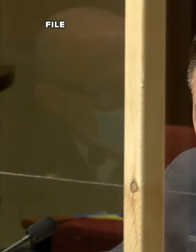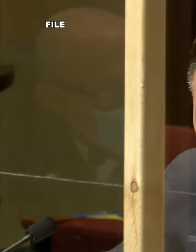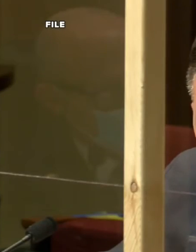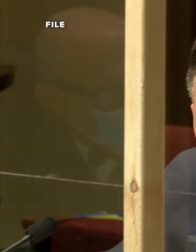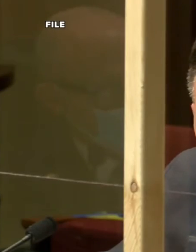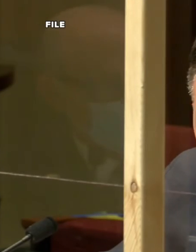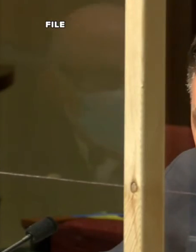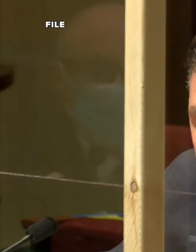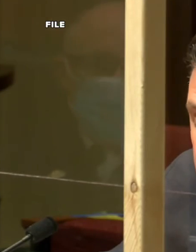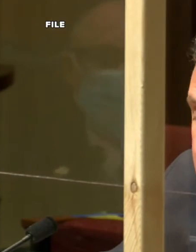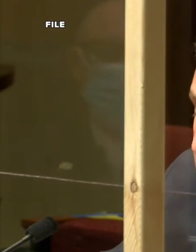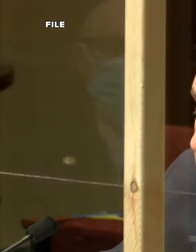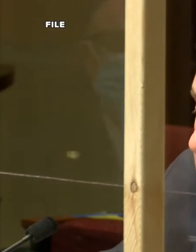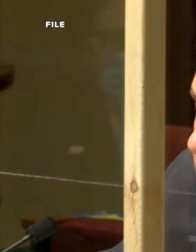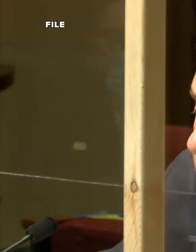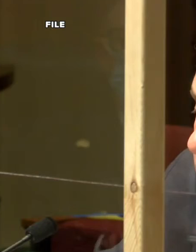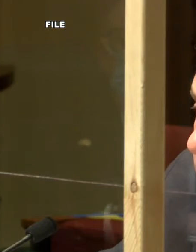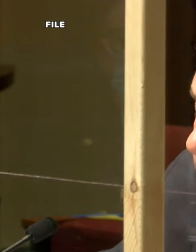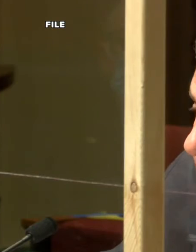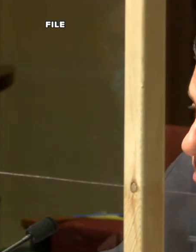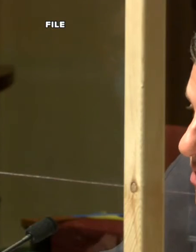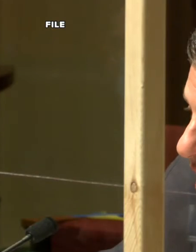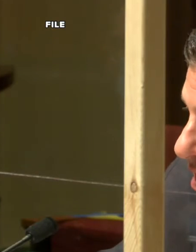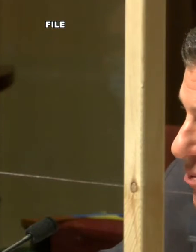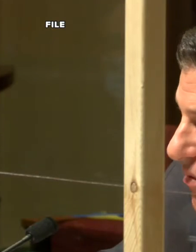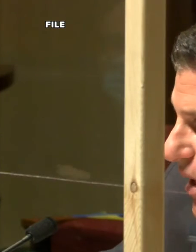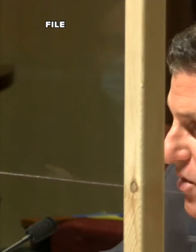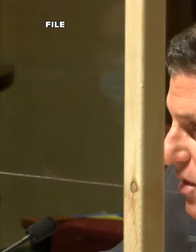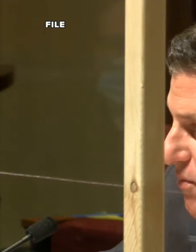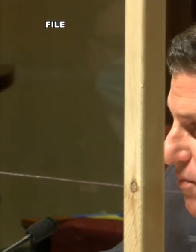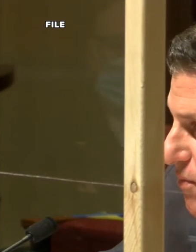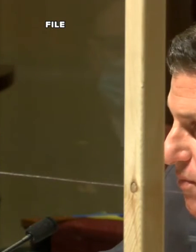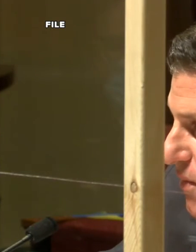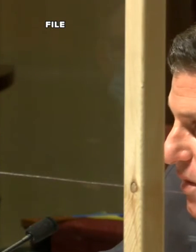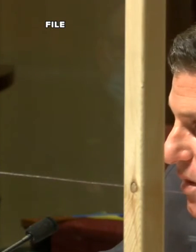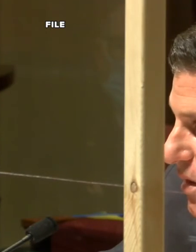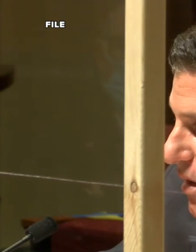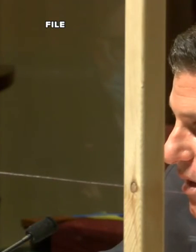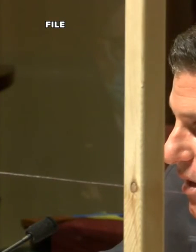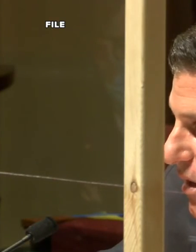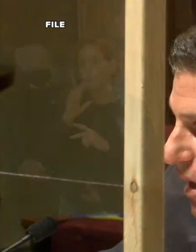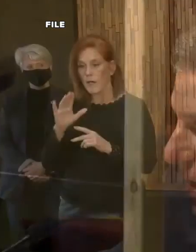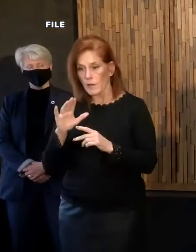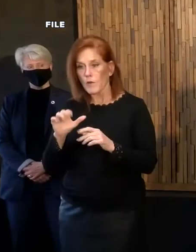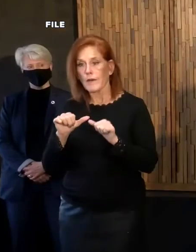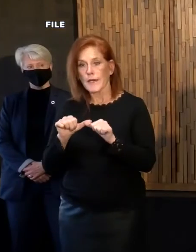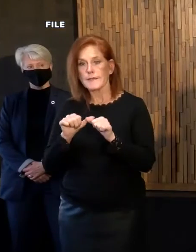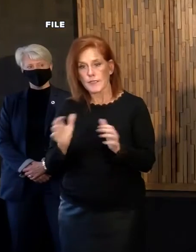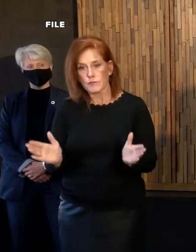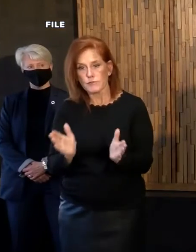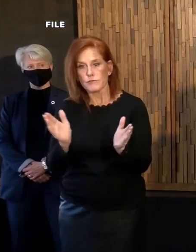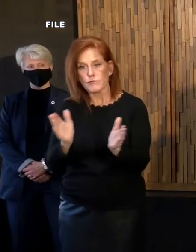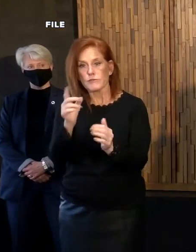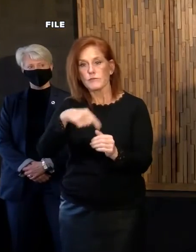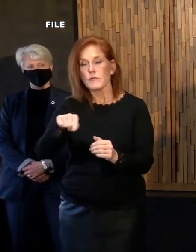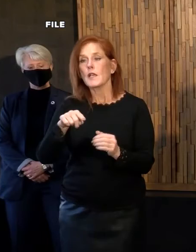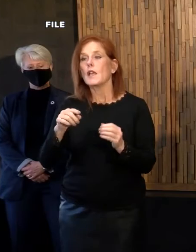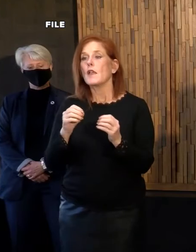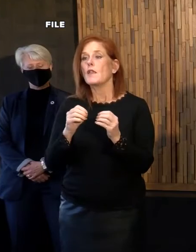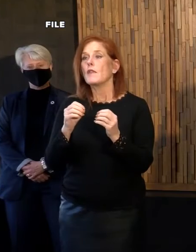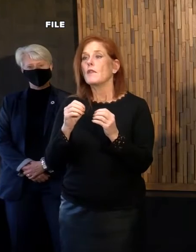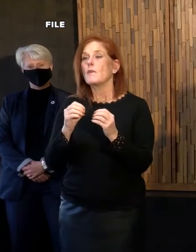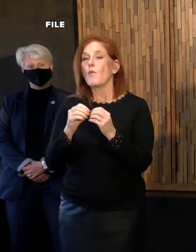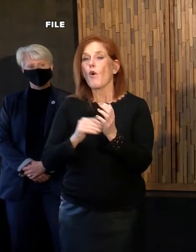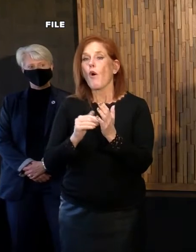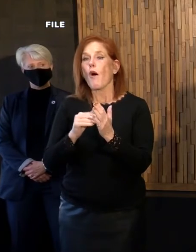his retirement fund, but he will no longer accrue additional pension benefits. He's been with the Omaha Police Department for